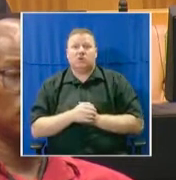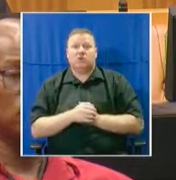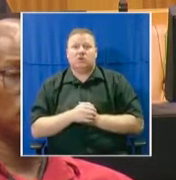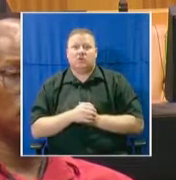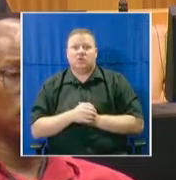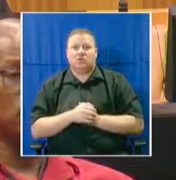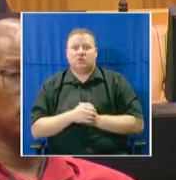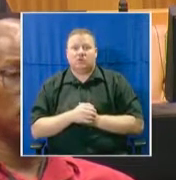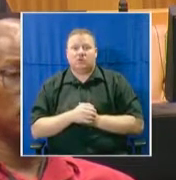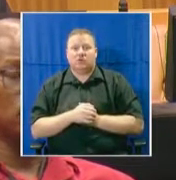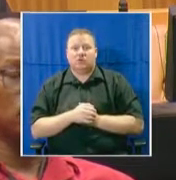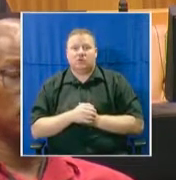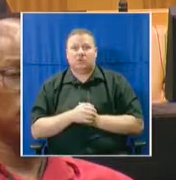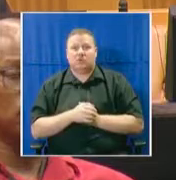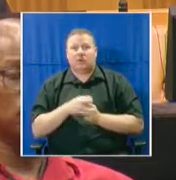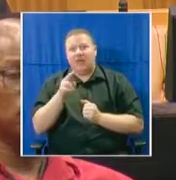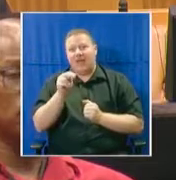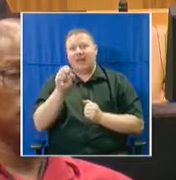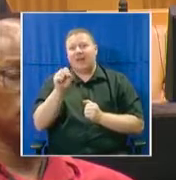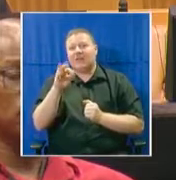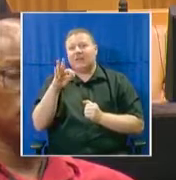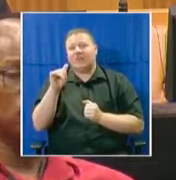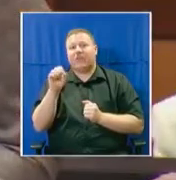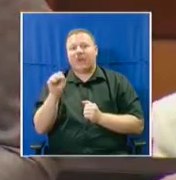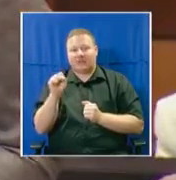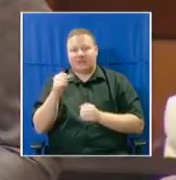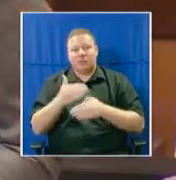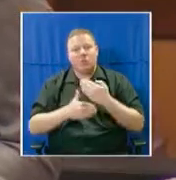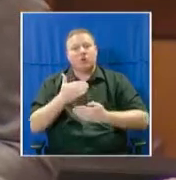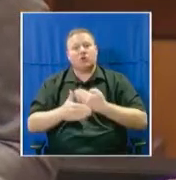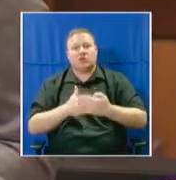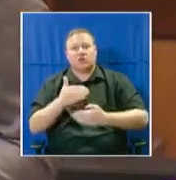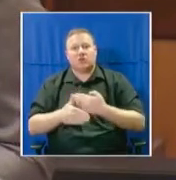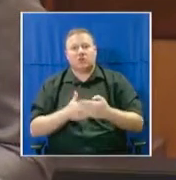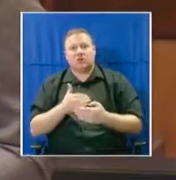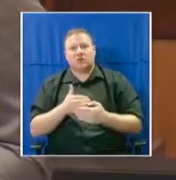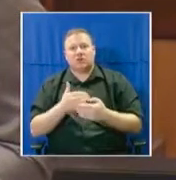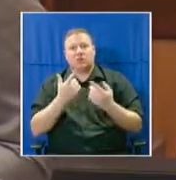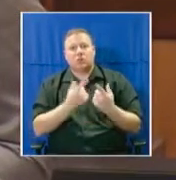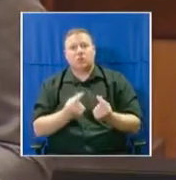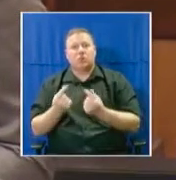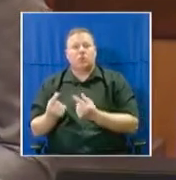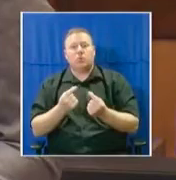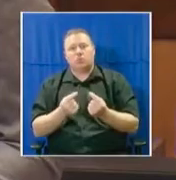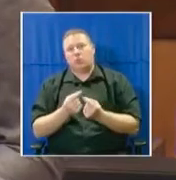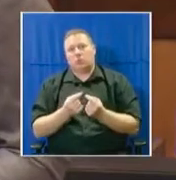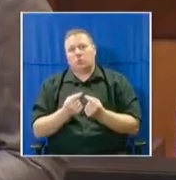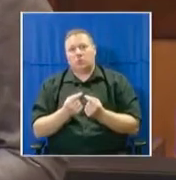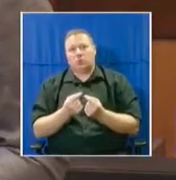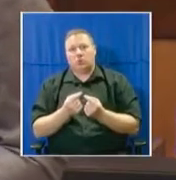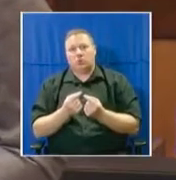the NSFAS process is foolproof is shown by the fact that